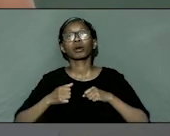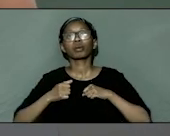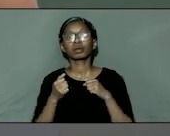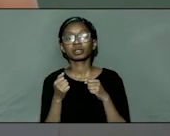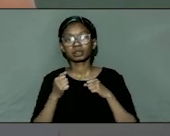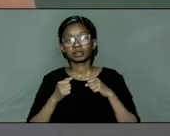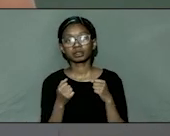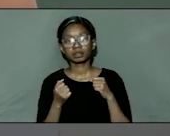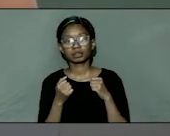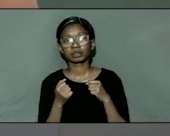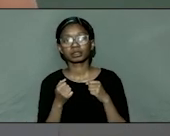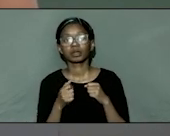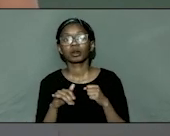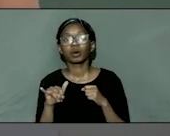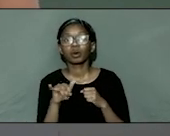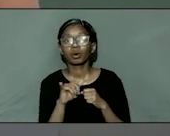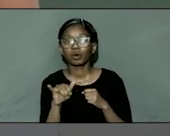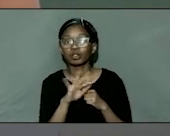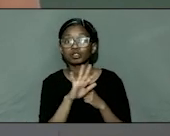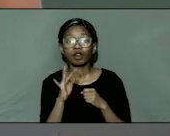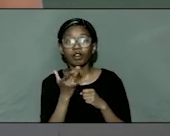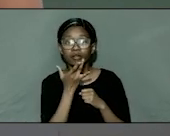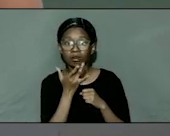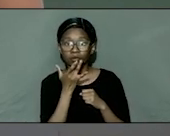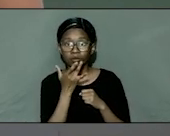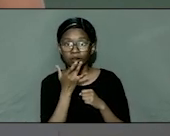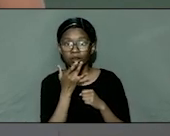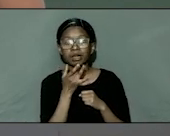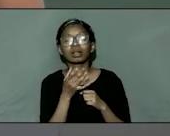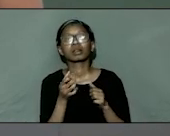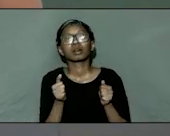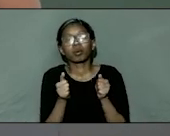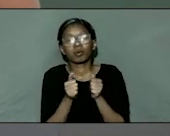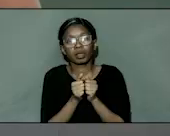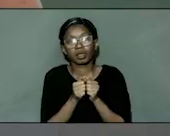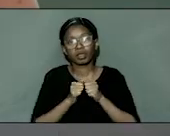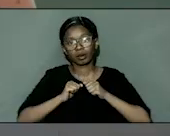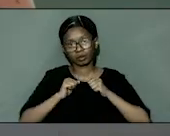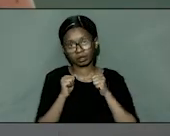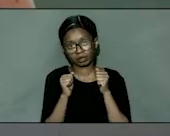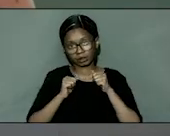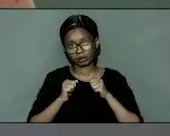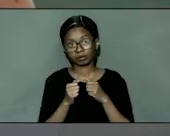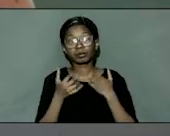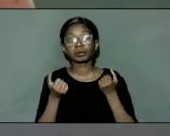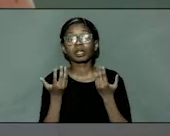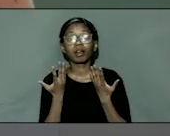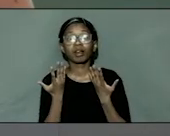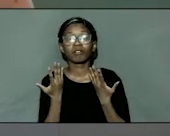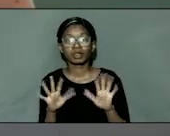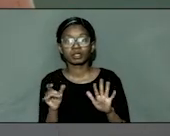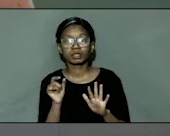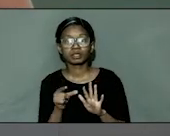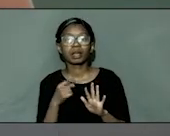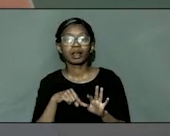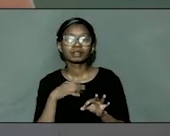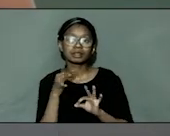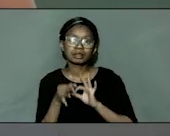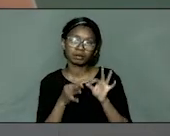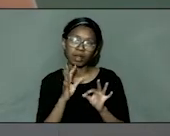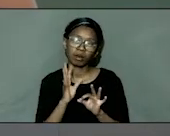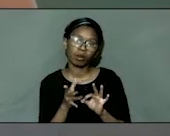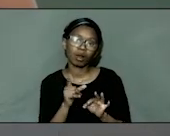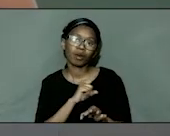it's stoneflies with wings. Now, after this, you are going to explain why is